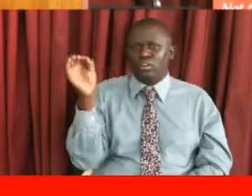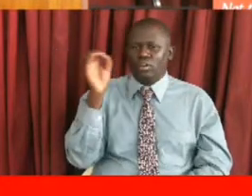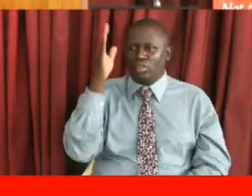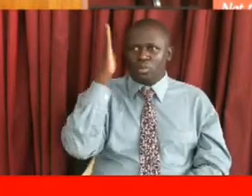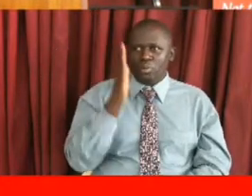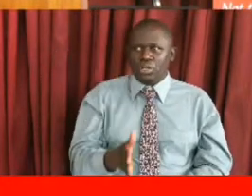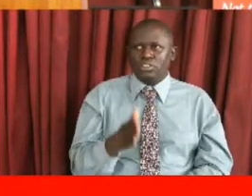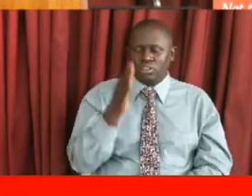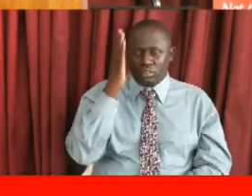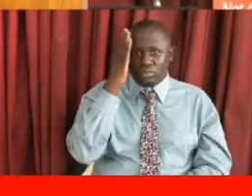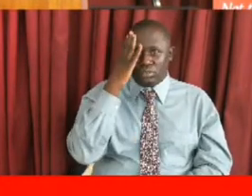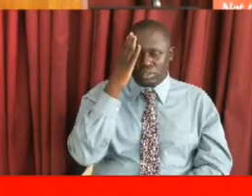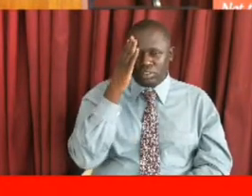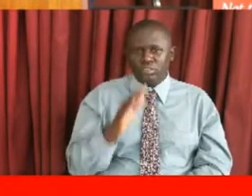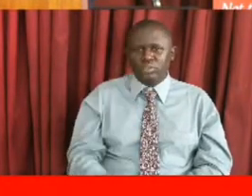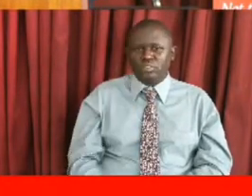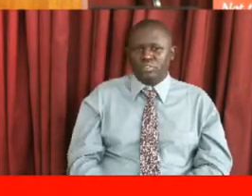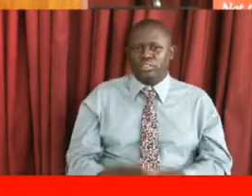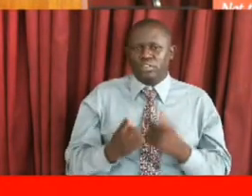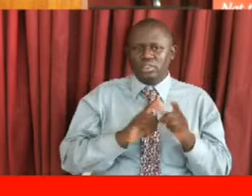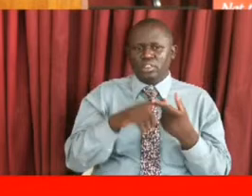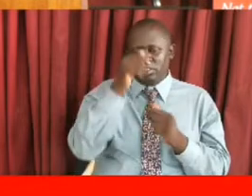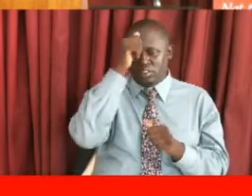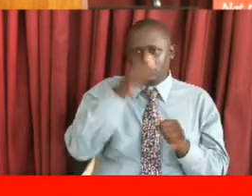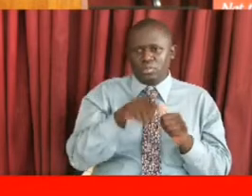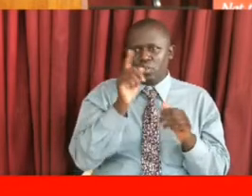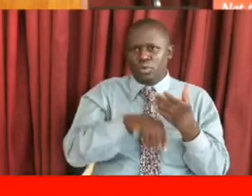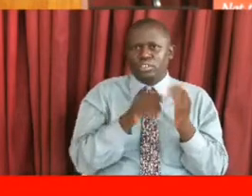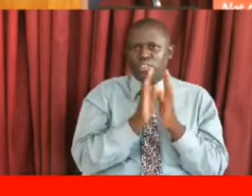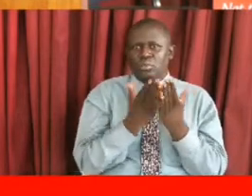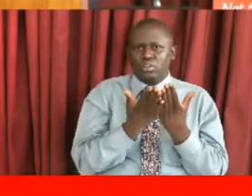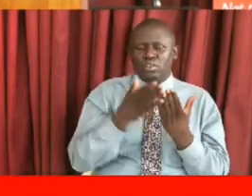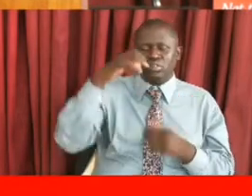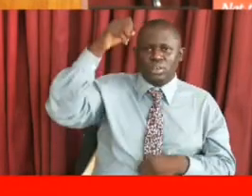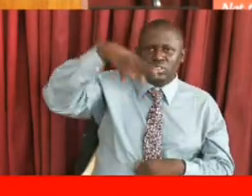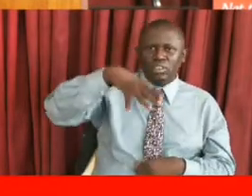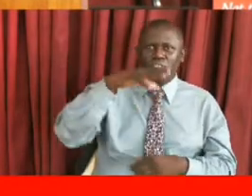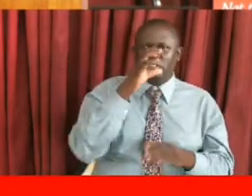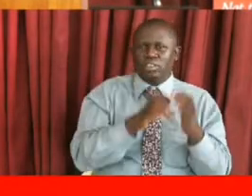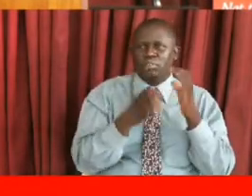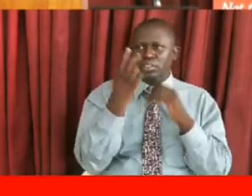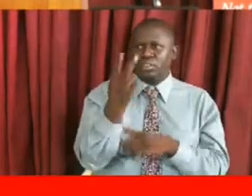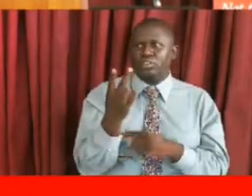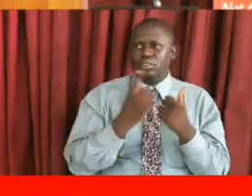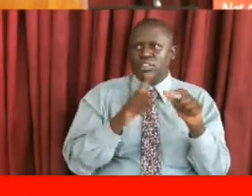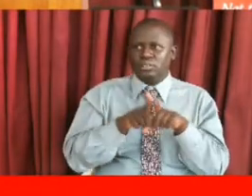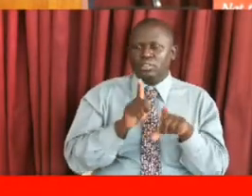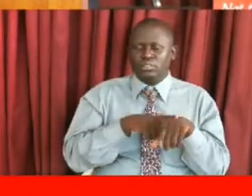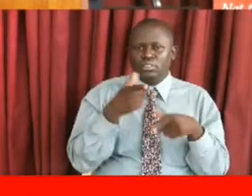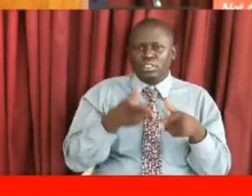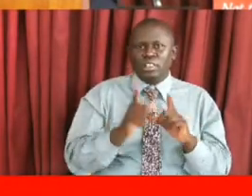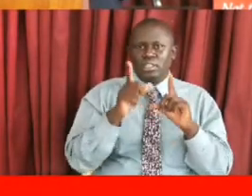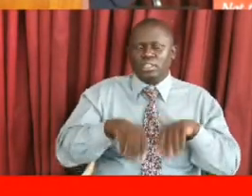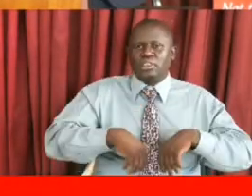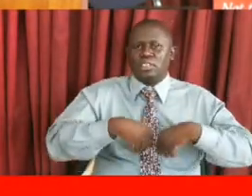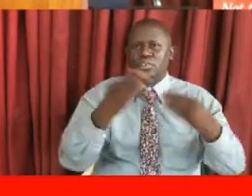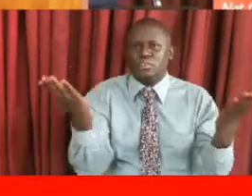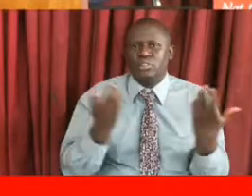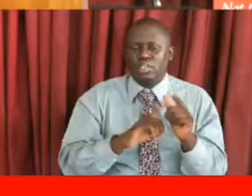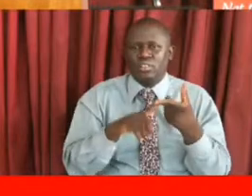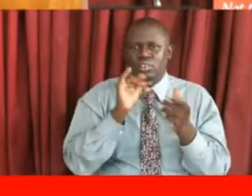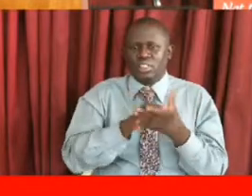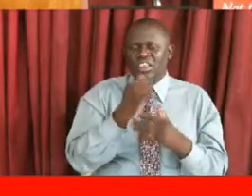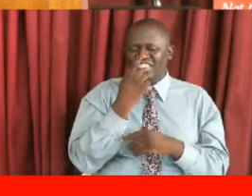of the Lord and you remember in Revelations I will give him a little white stone and on that white